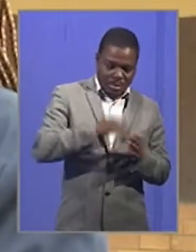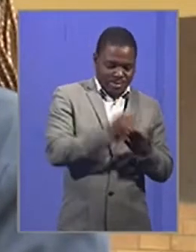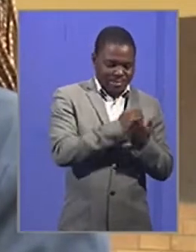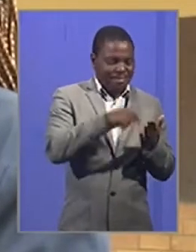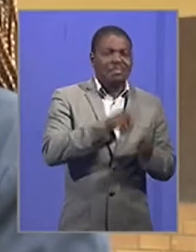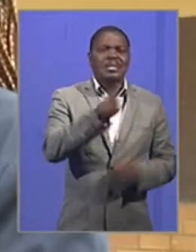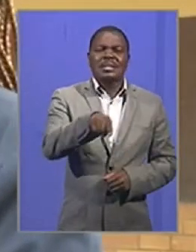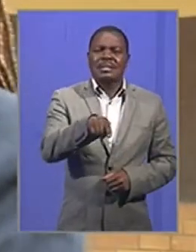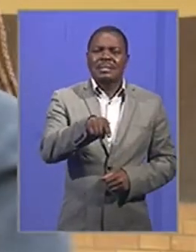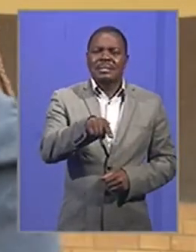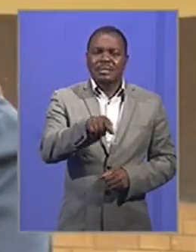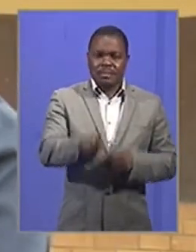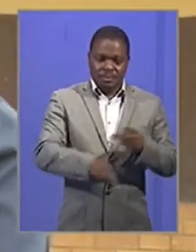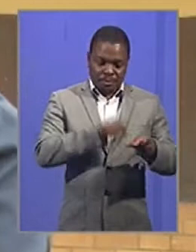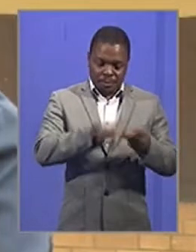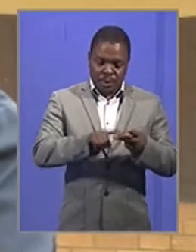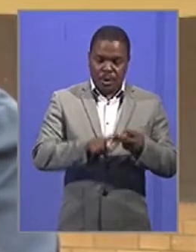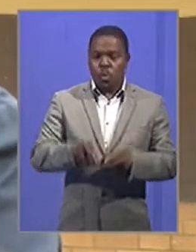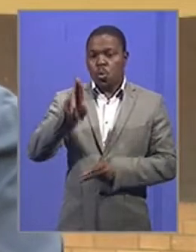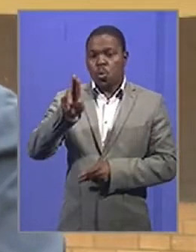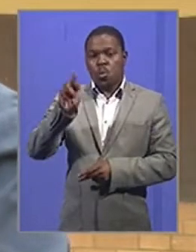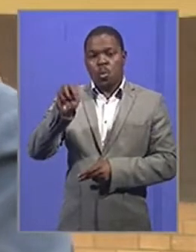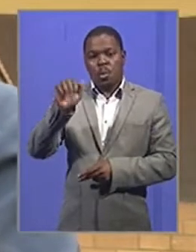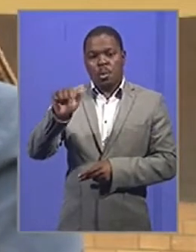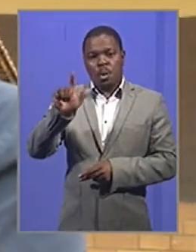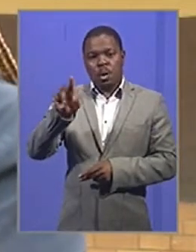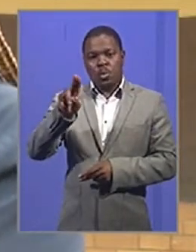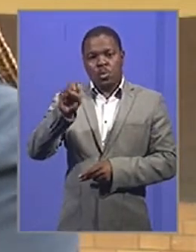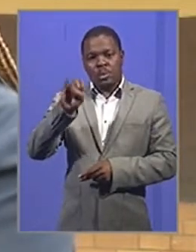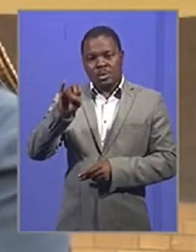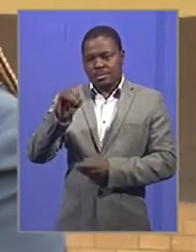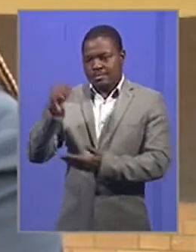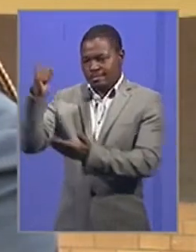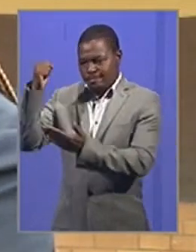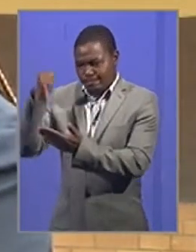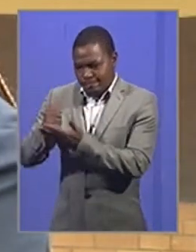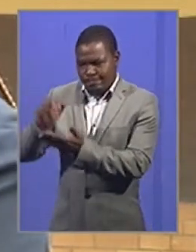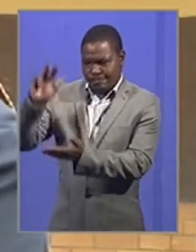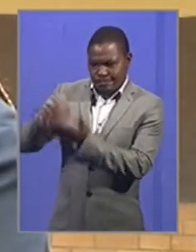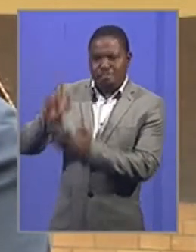. . . For you will get accredited. You will get